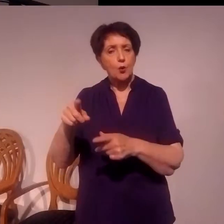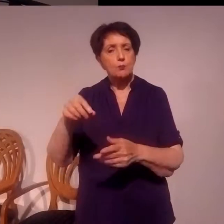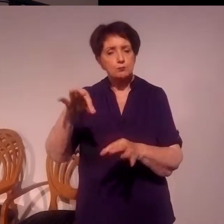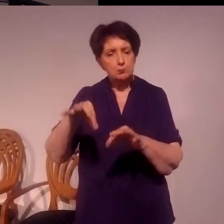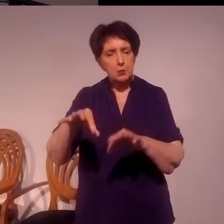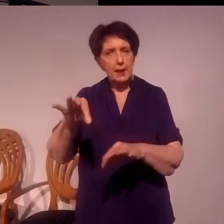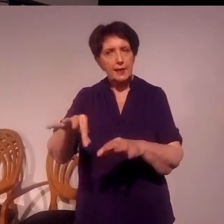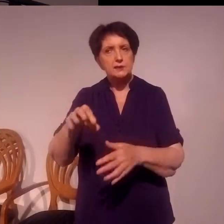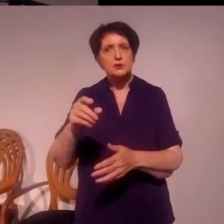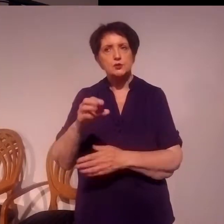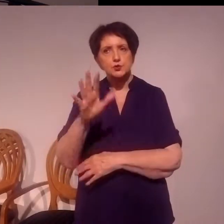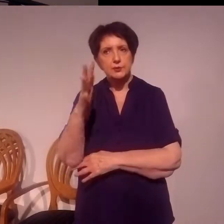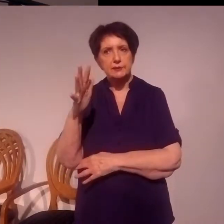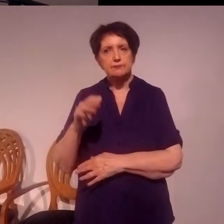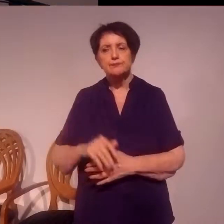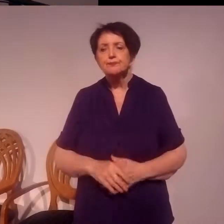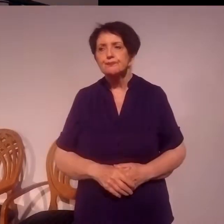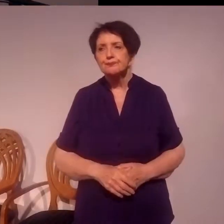plant a tree.